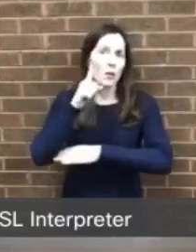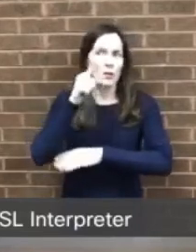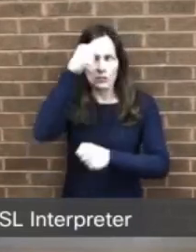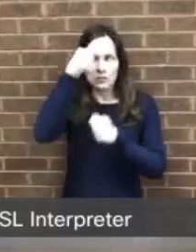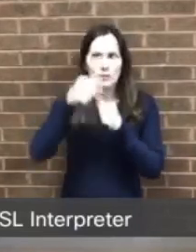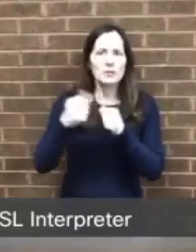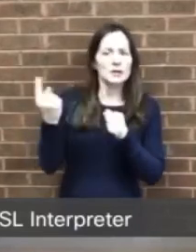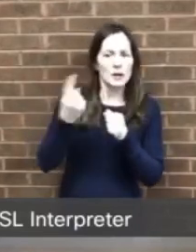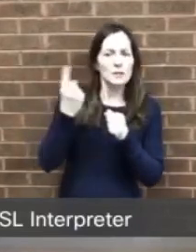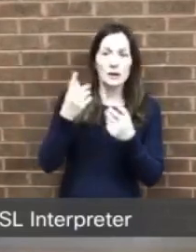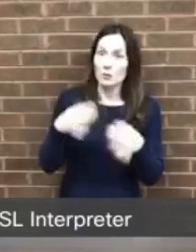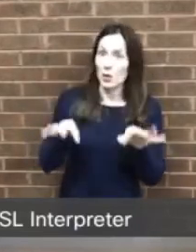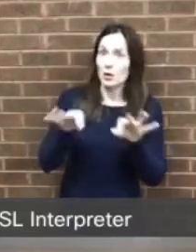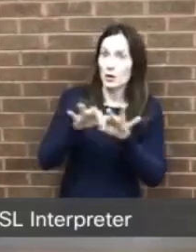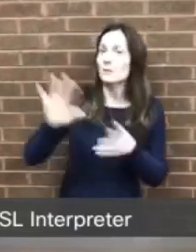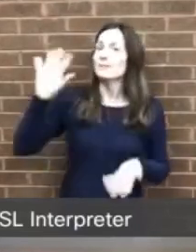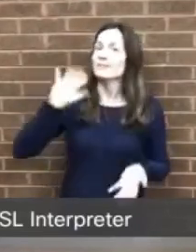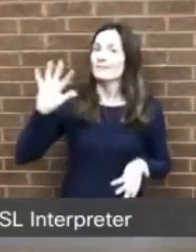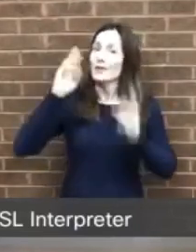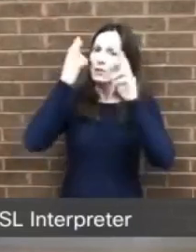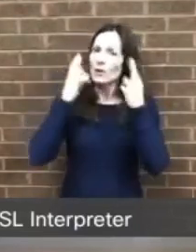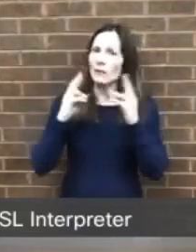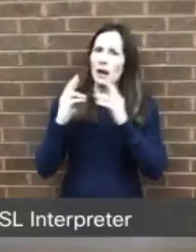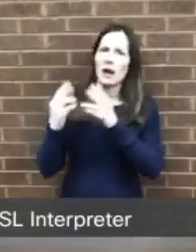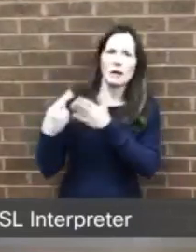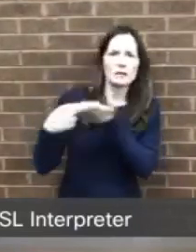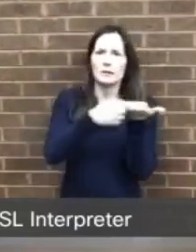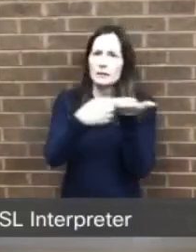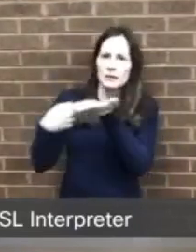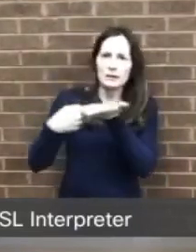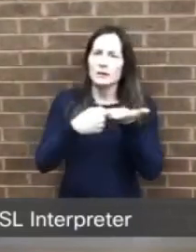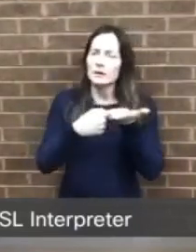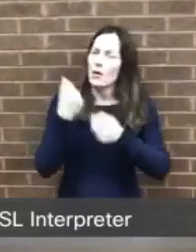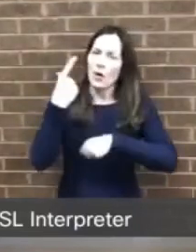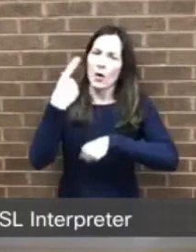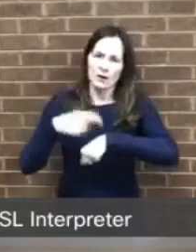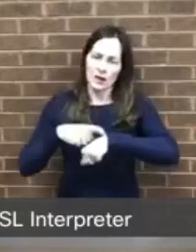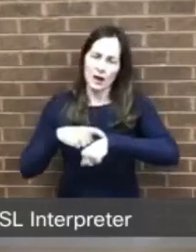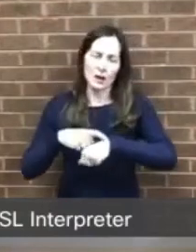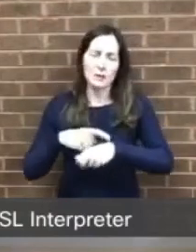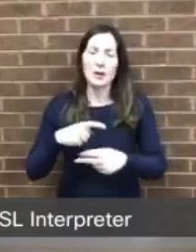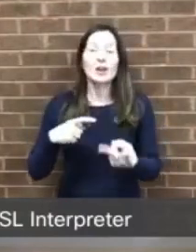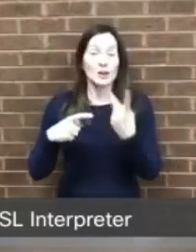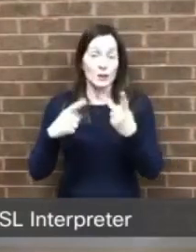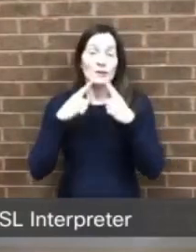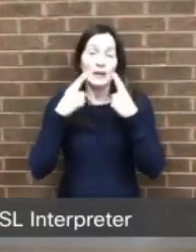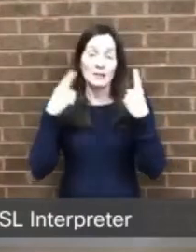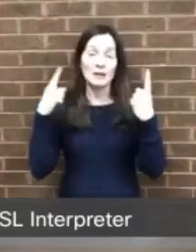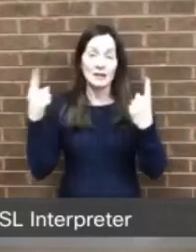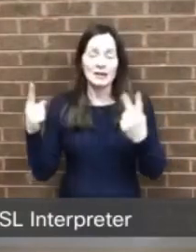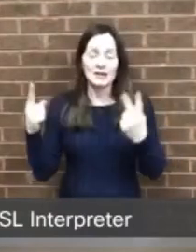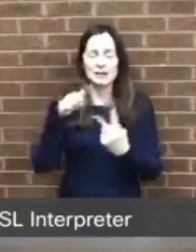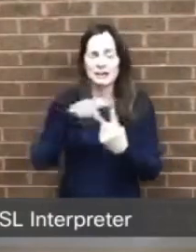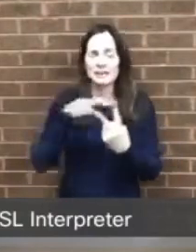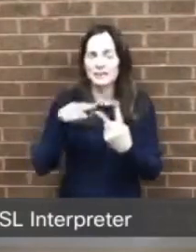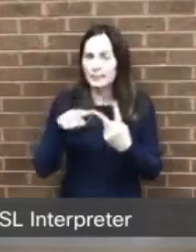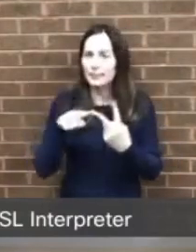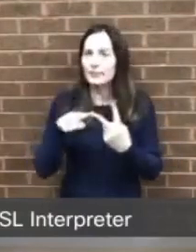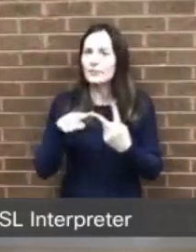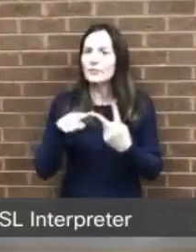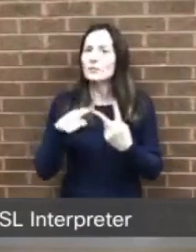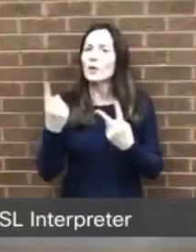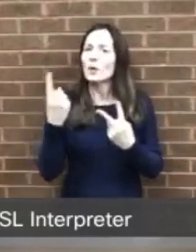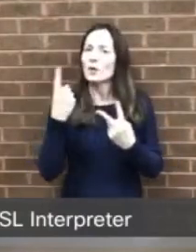who debated all the time. And two of the famous ones were Hillel and Shammai. And Rabbi Shammai said that we should